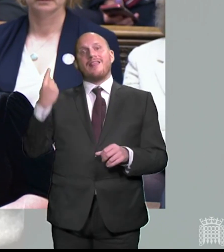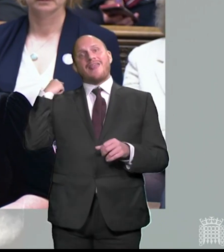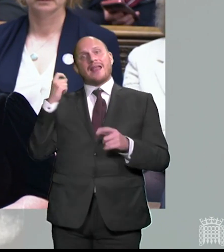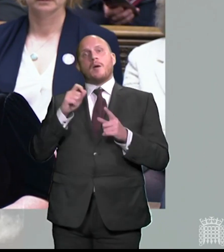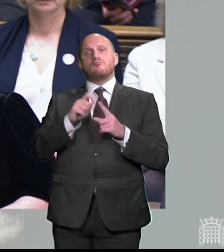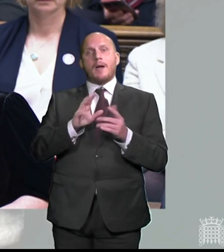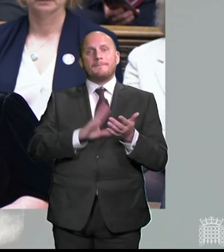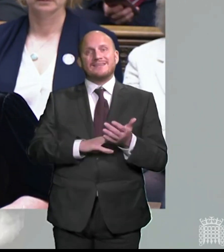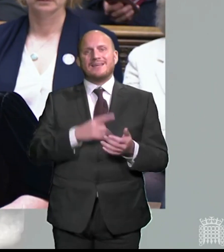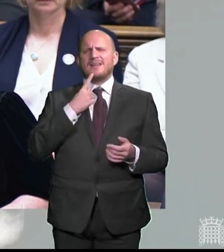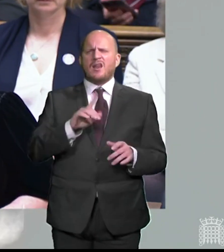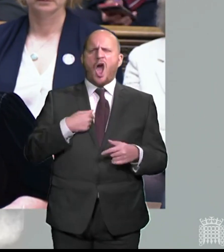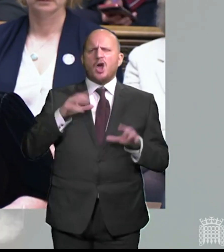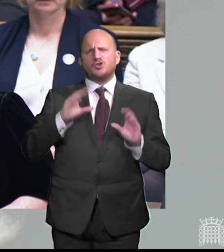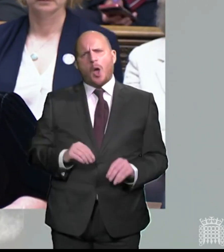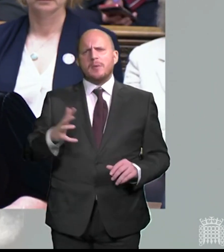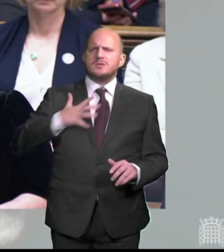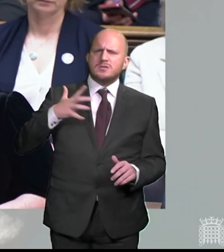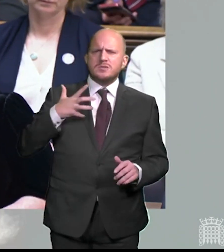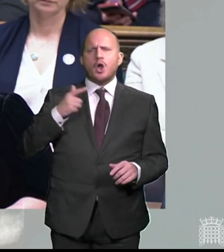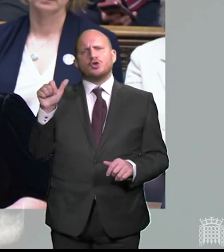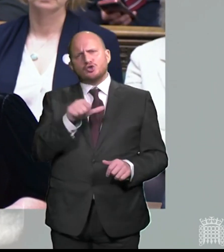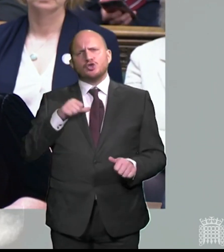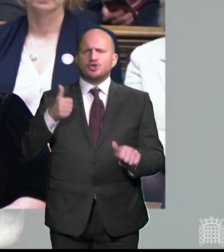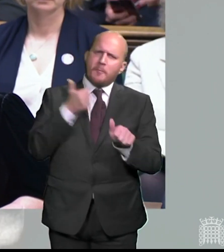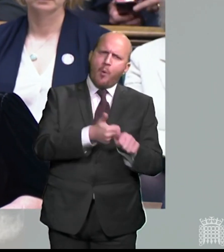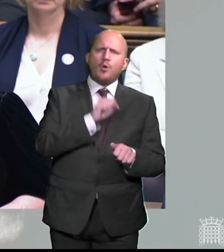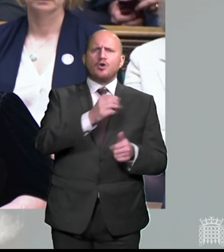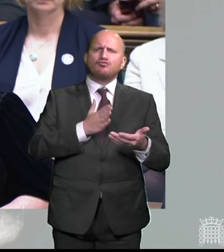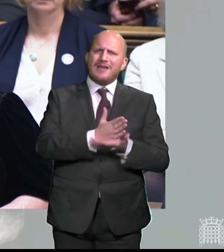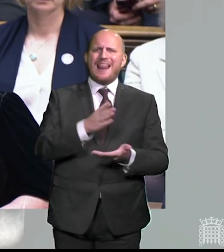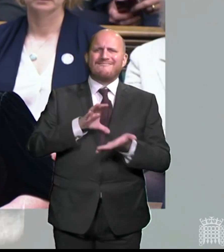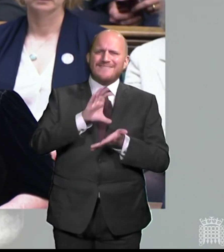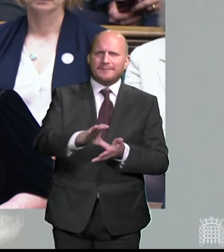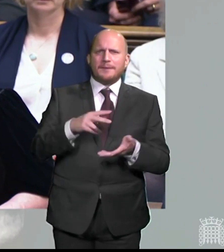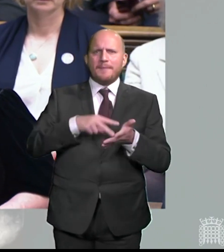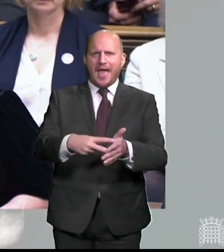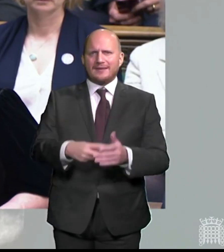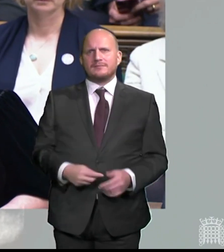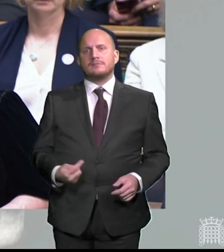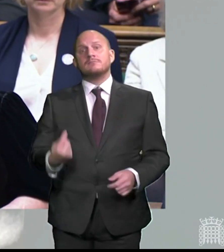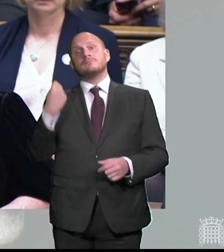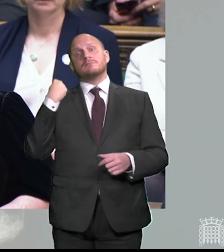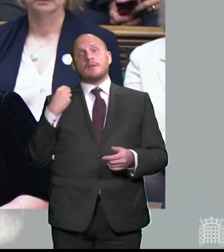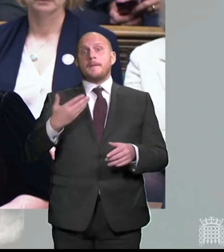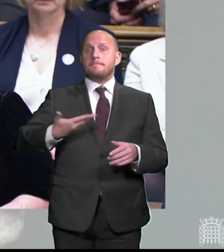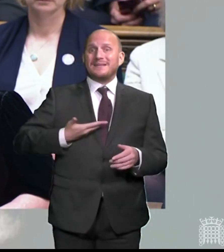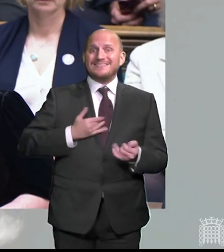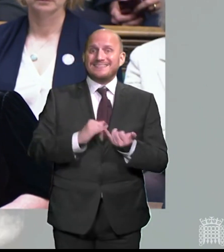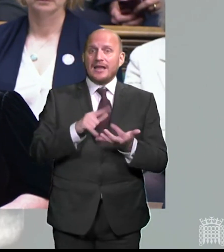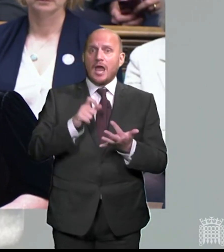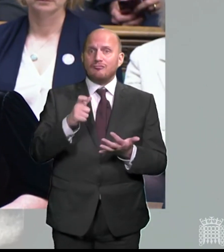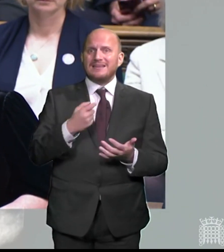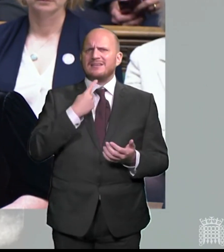Thank you, Mr. Speaker. Hope House Children's Hospice provides dedicated end-of-life care to children